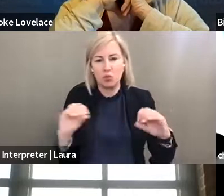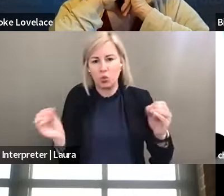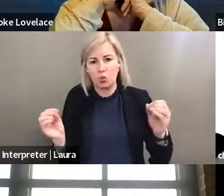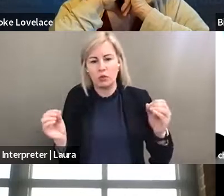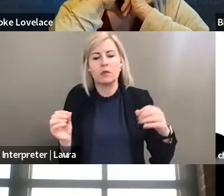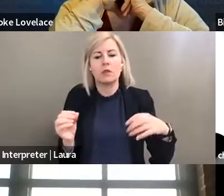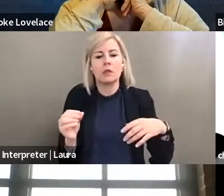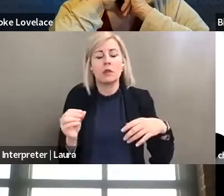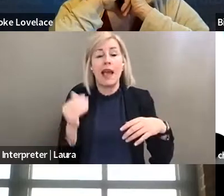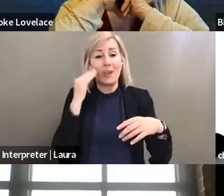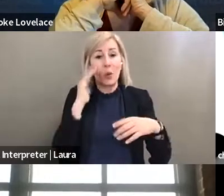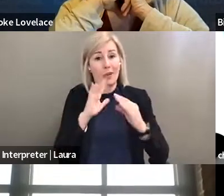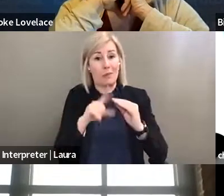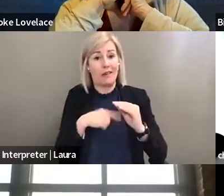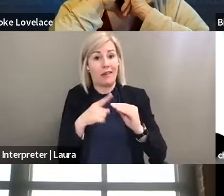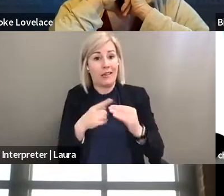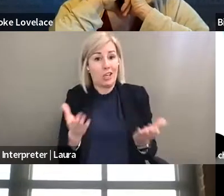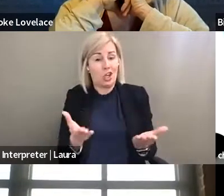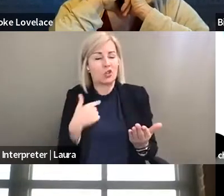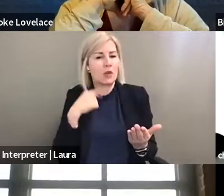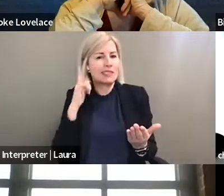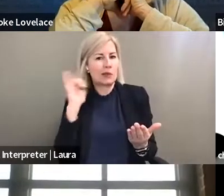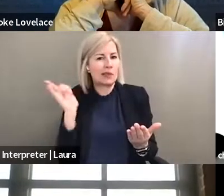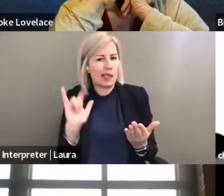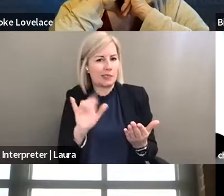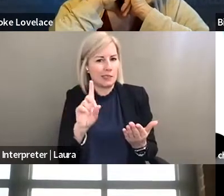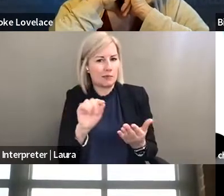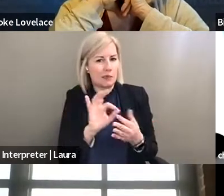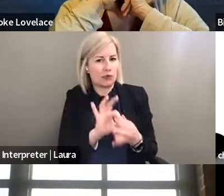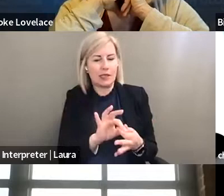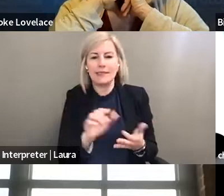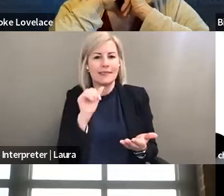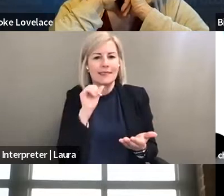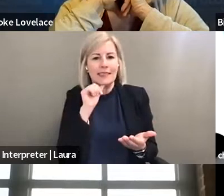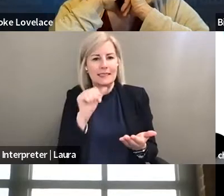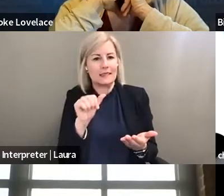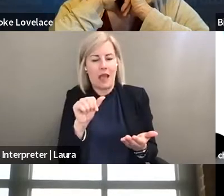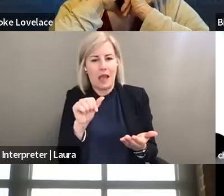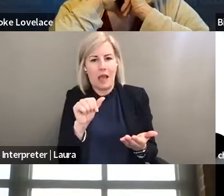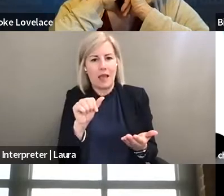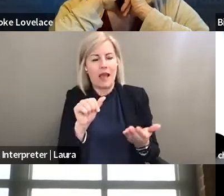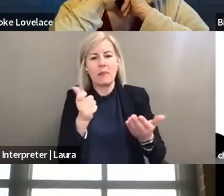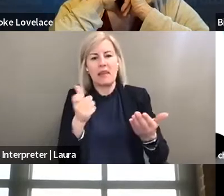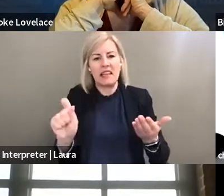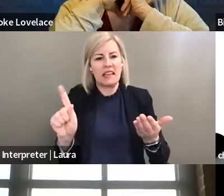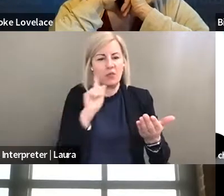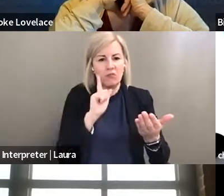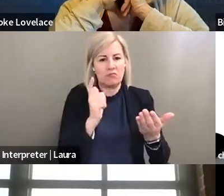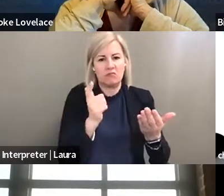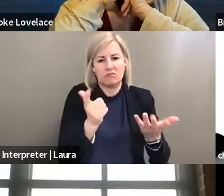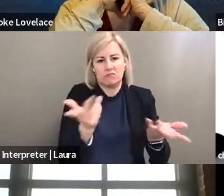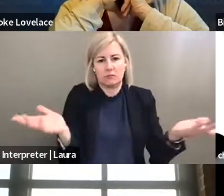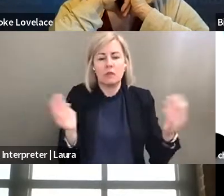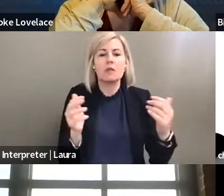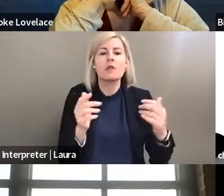the DD Council, so it sounds like it's very disability related. It's not necessarily. It could be for any child to follow. So right now